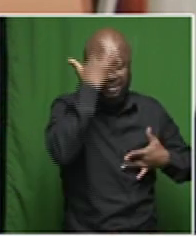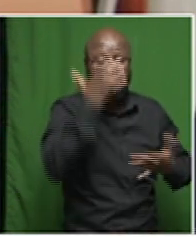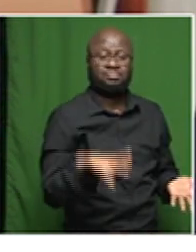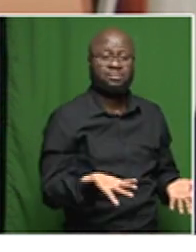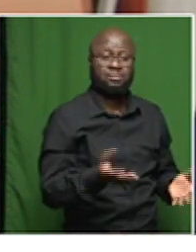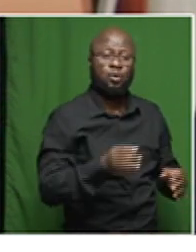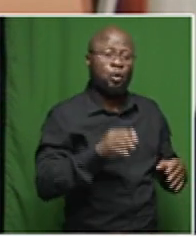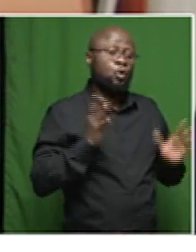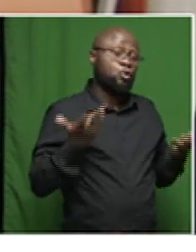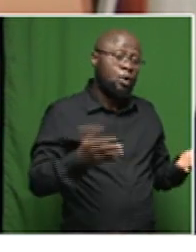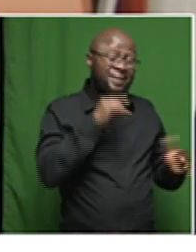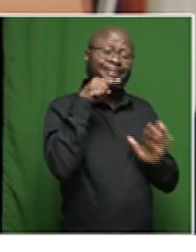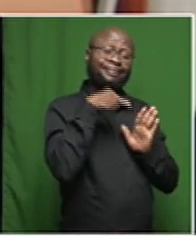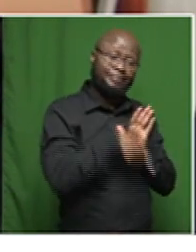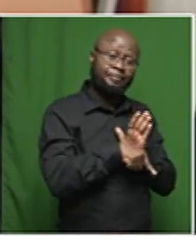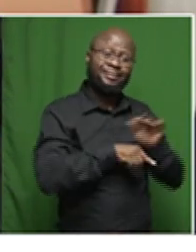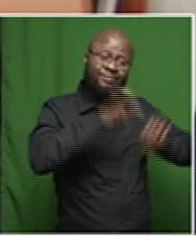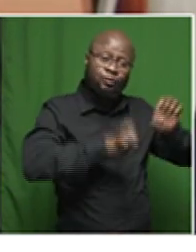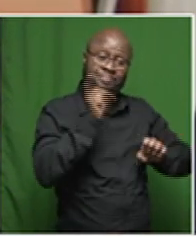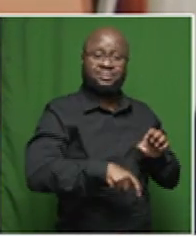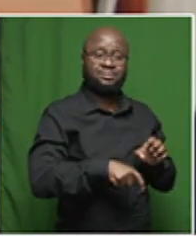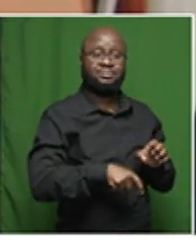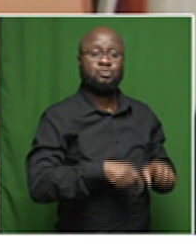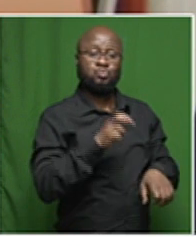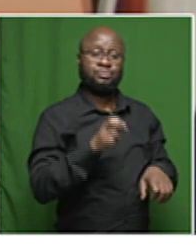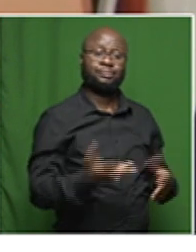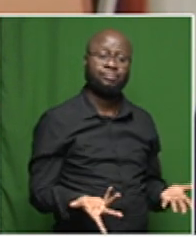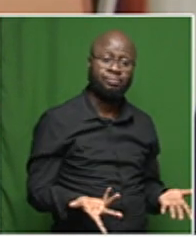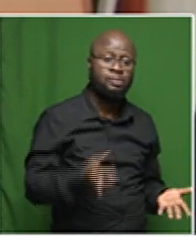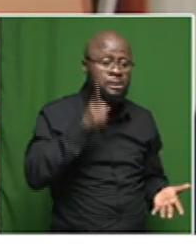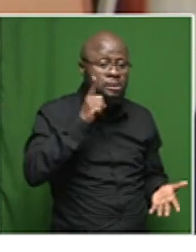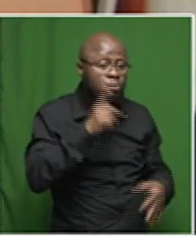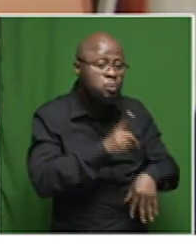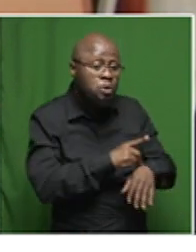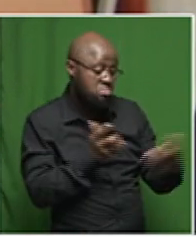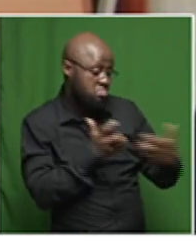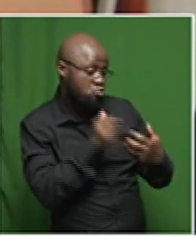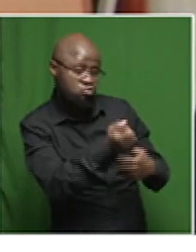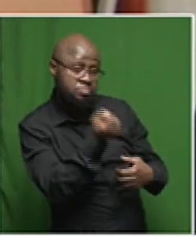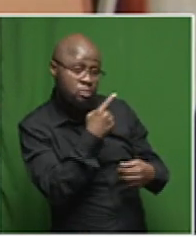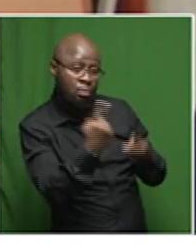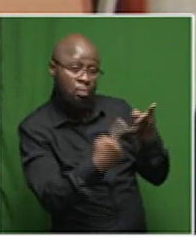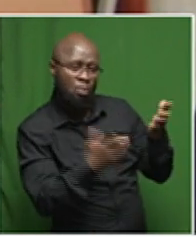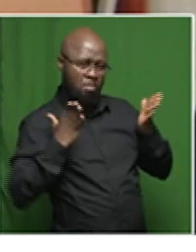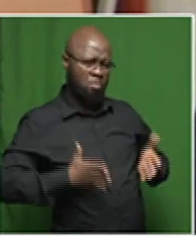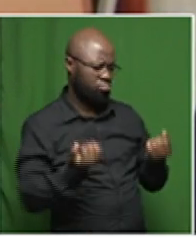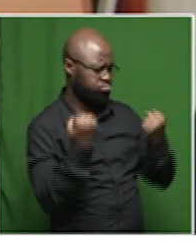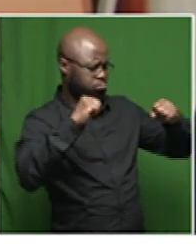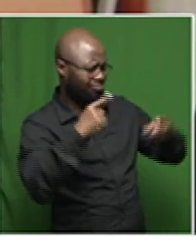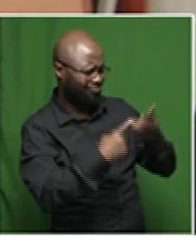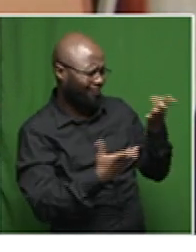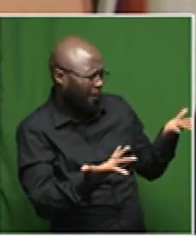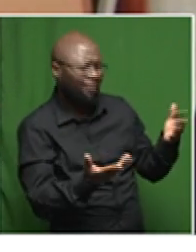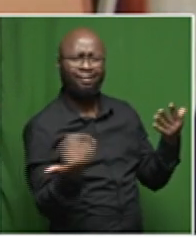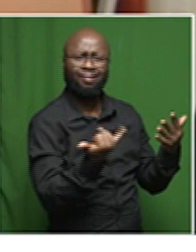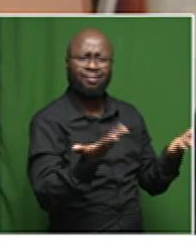for the medications that he's on, and also look for complications that he could be developing. So we need to be seen for that. Mm-hmm.